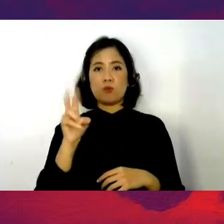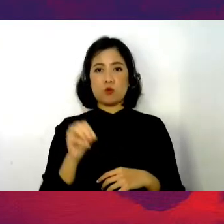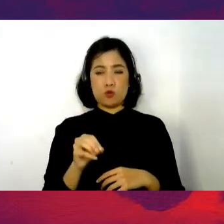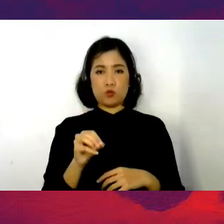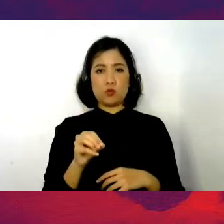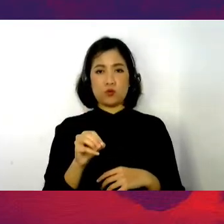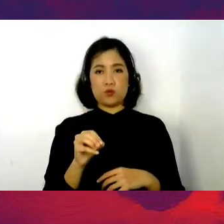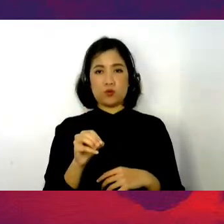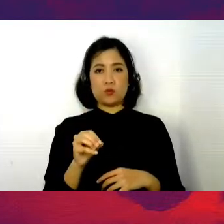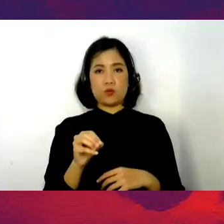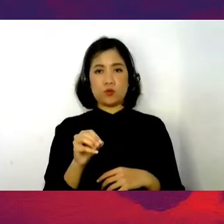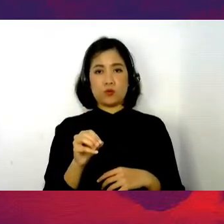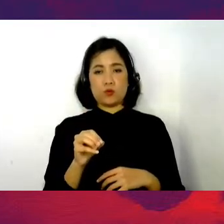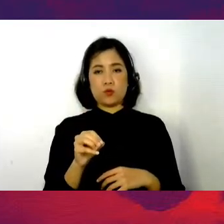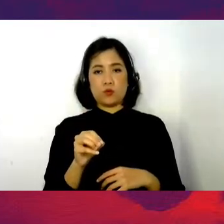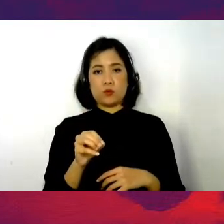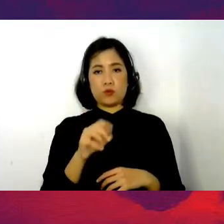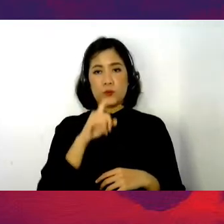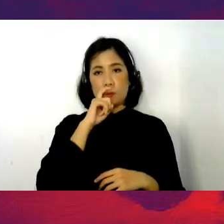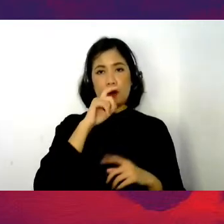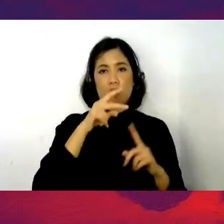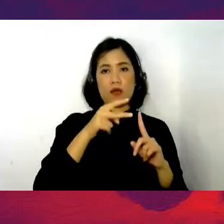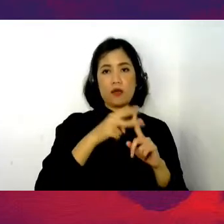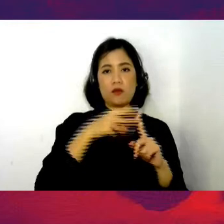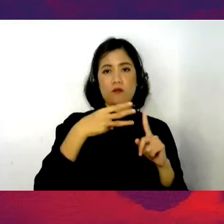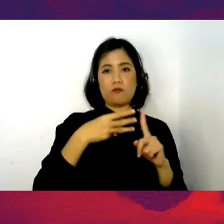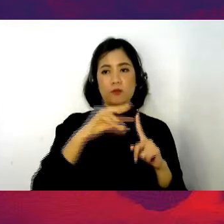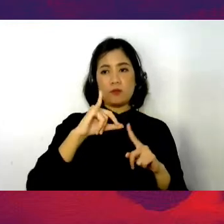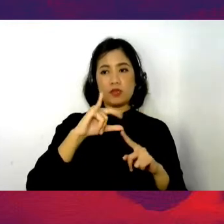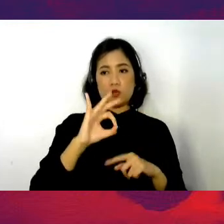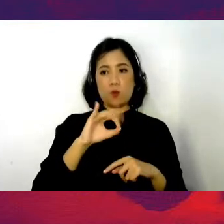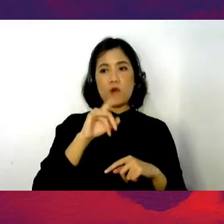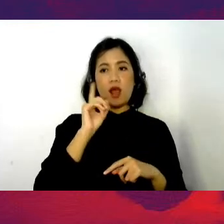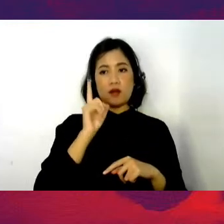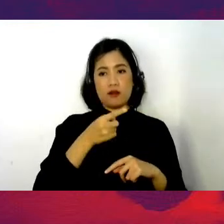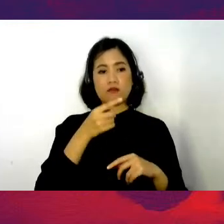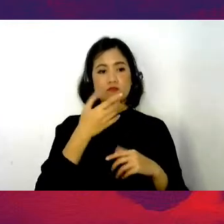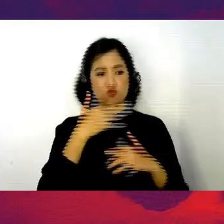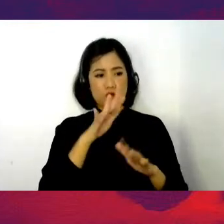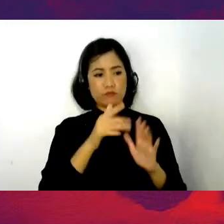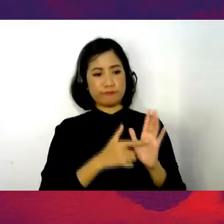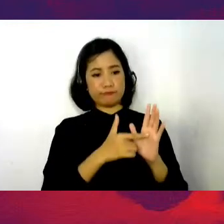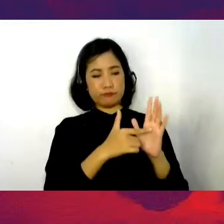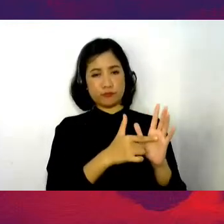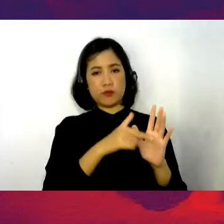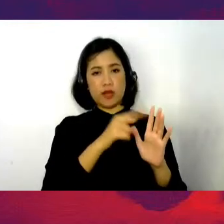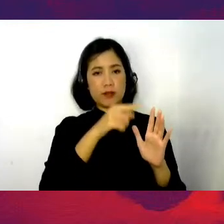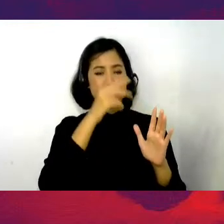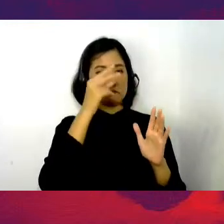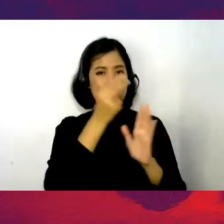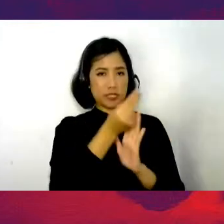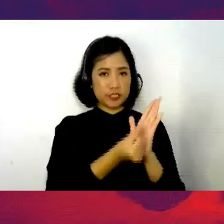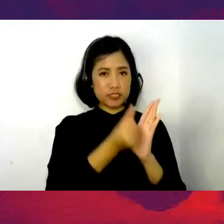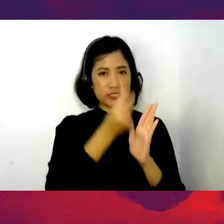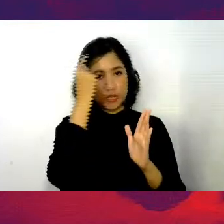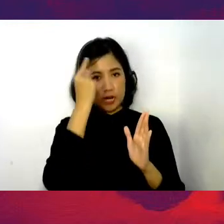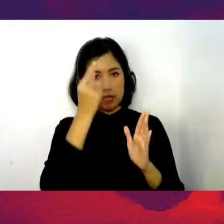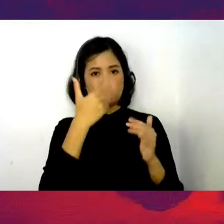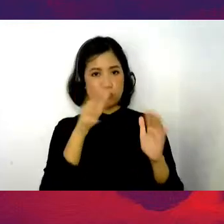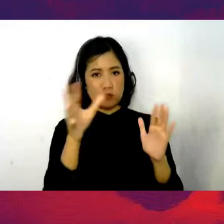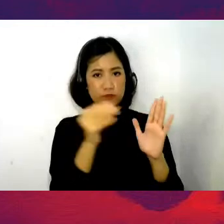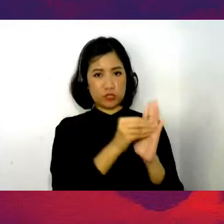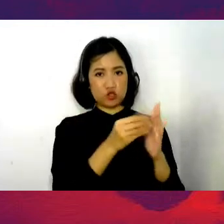of the capabilities, in terms of your participation in the societal group and also in many other dimensions.